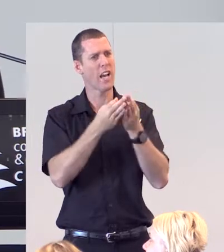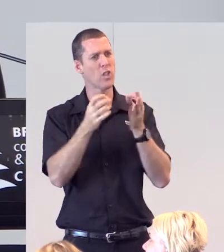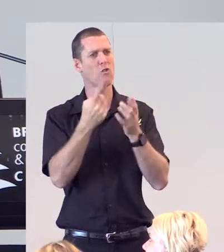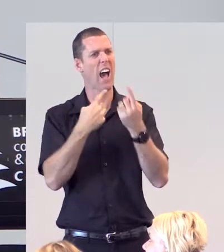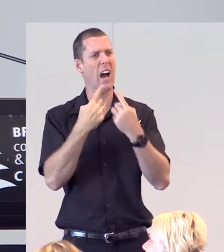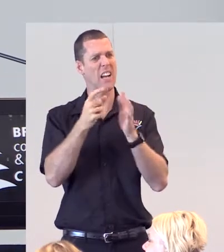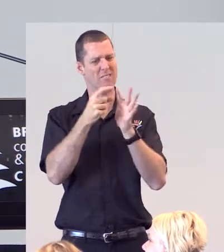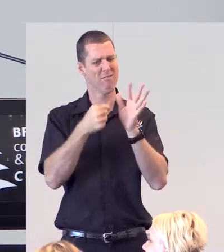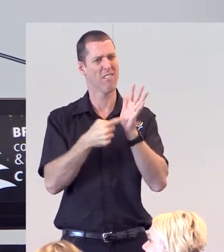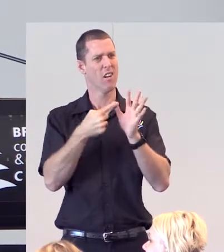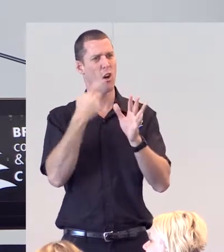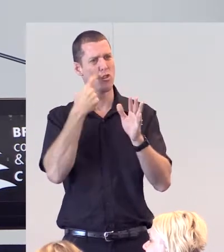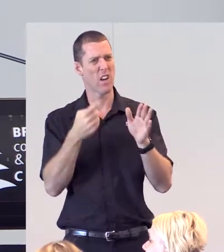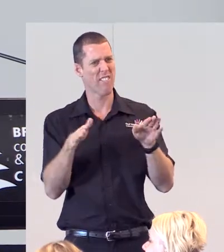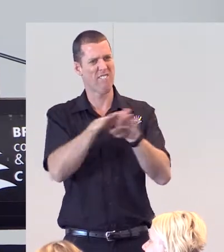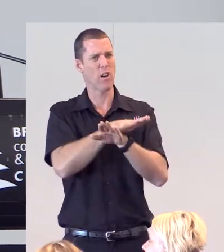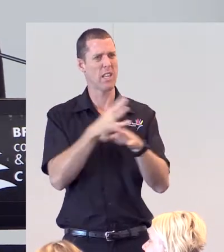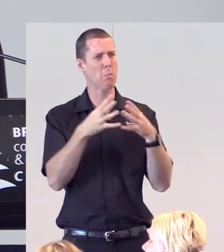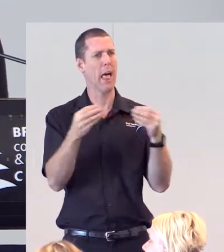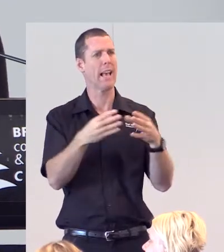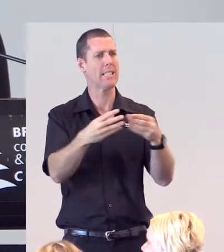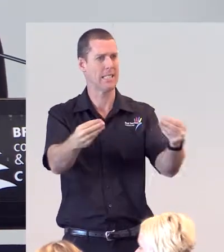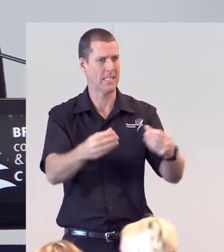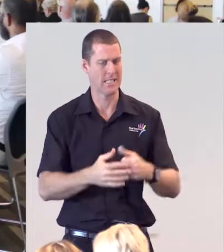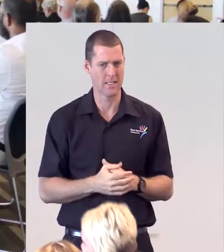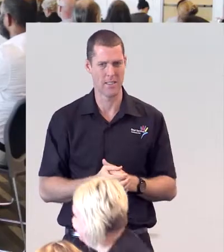fill those blanks for us.